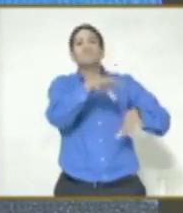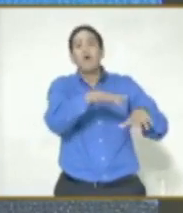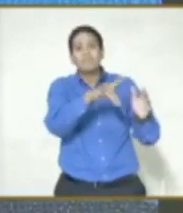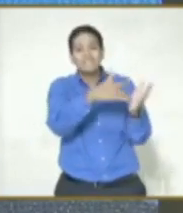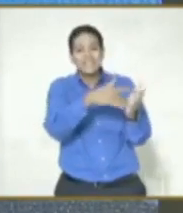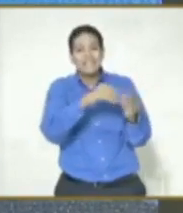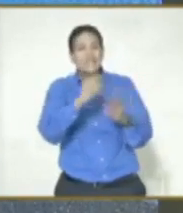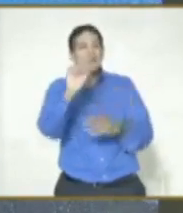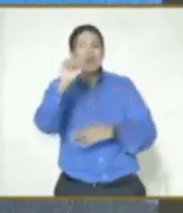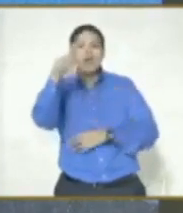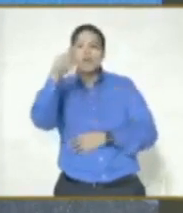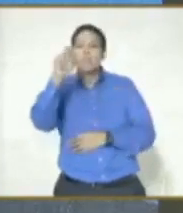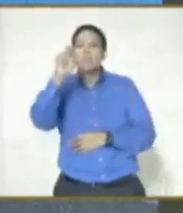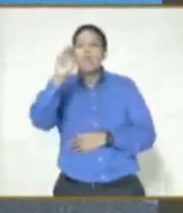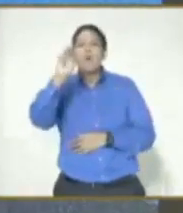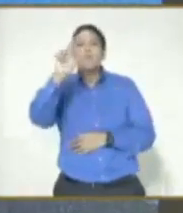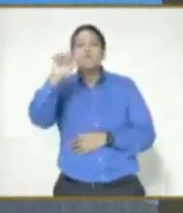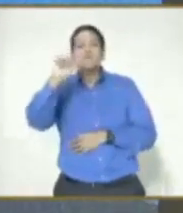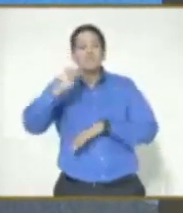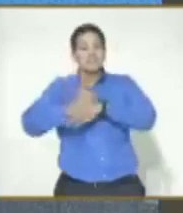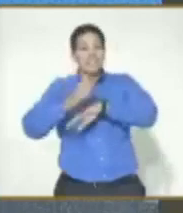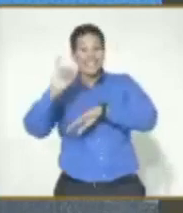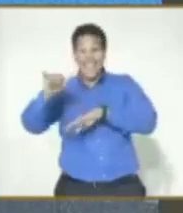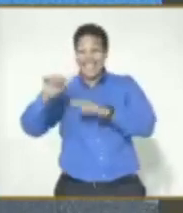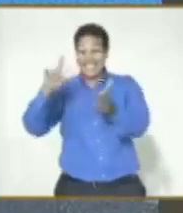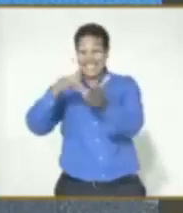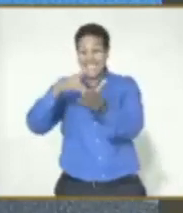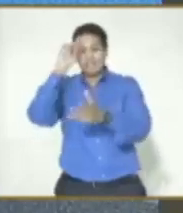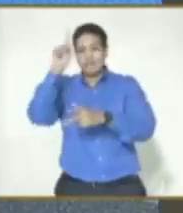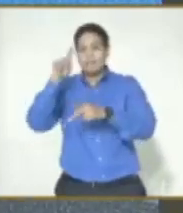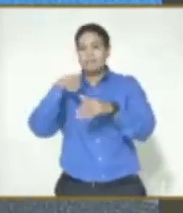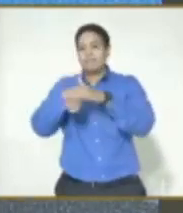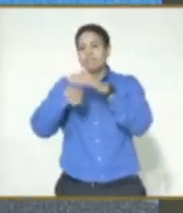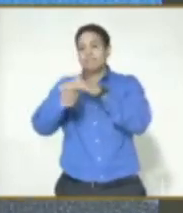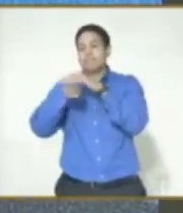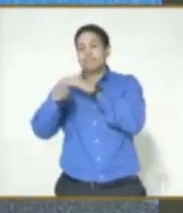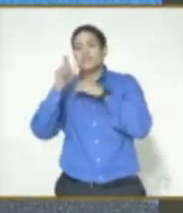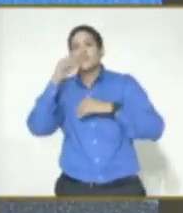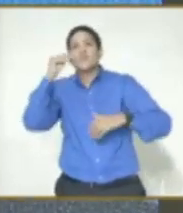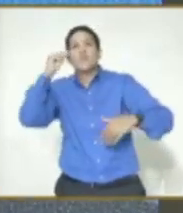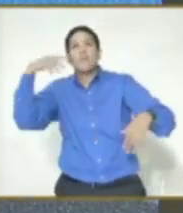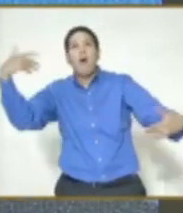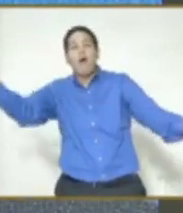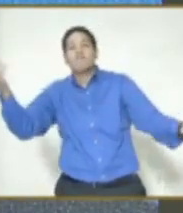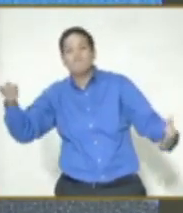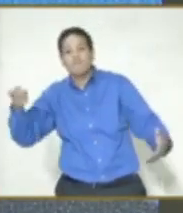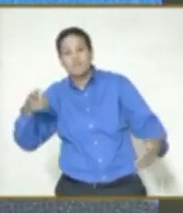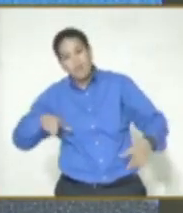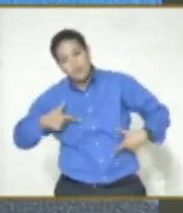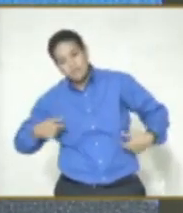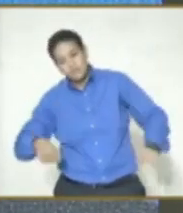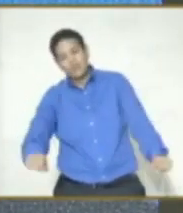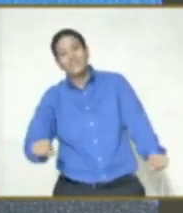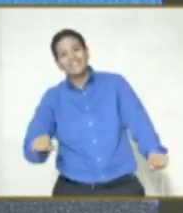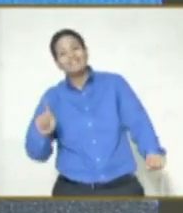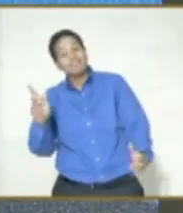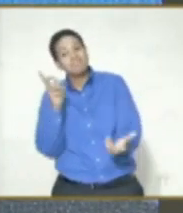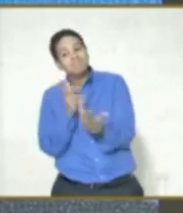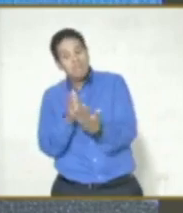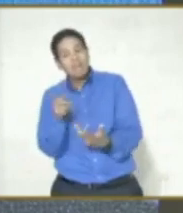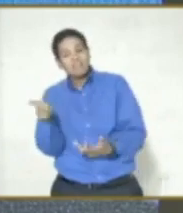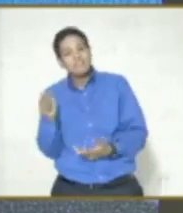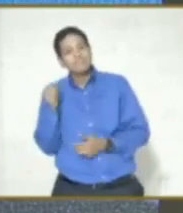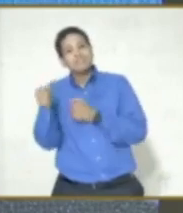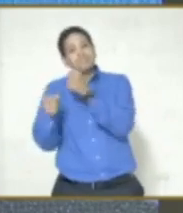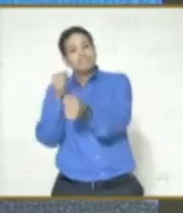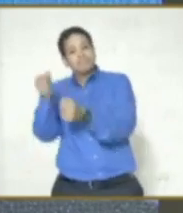town of Port Maria. And that drop-in center is there to cater to our homeless population in the